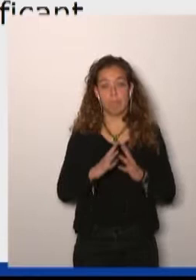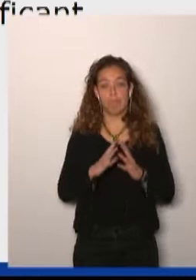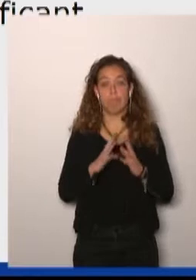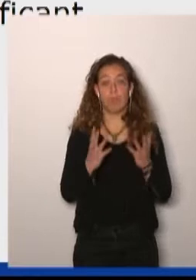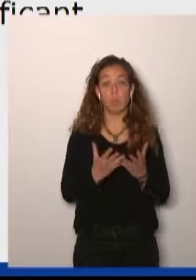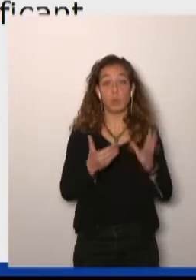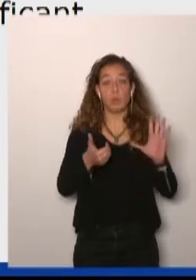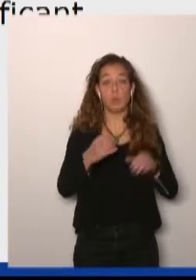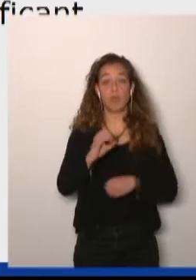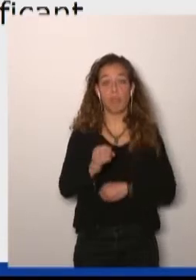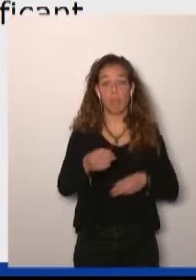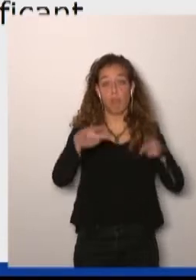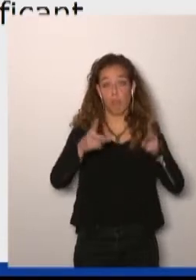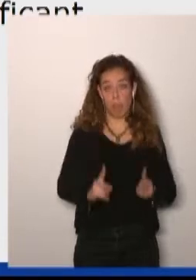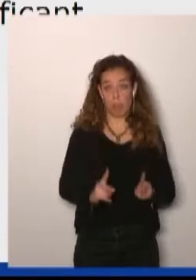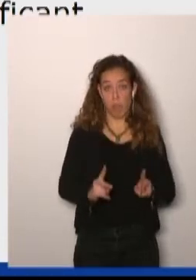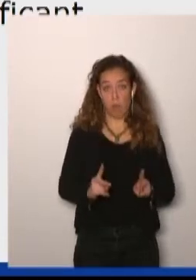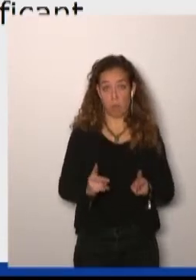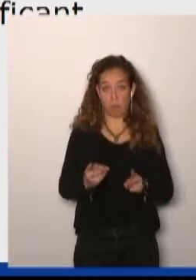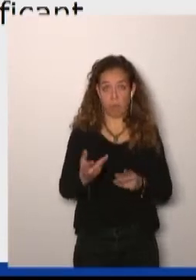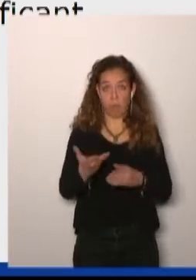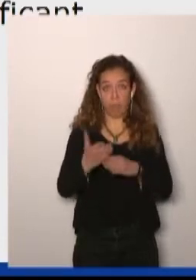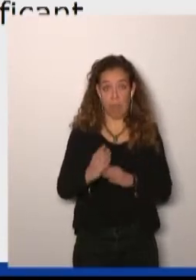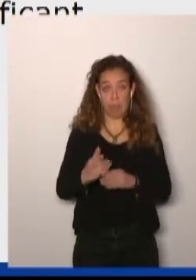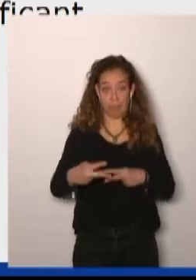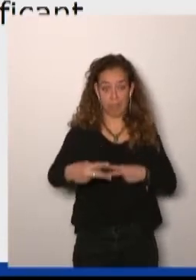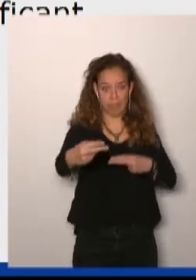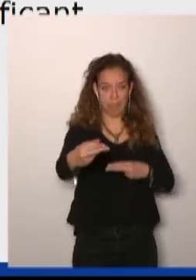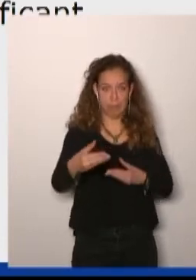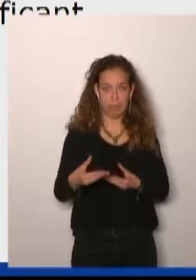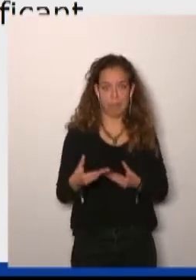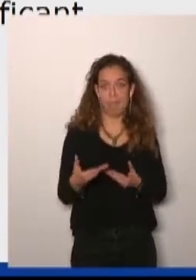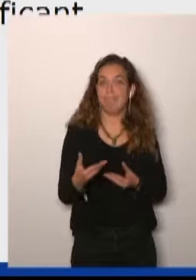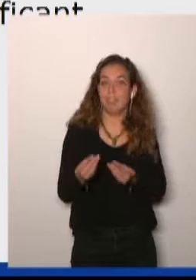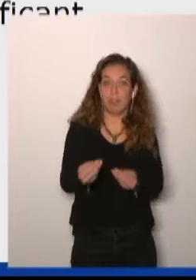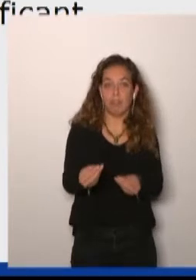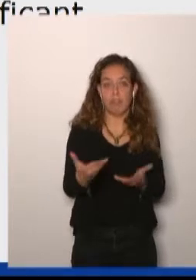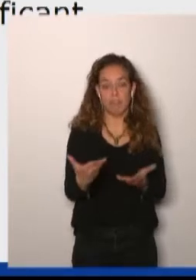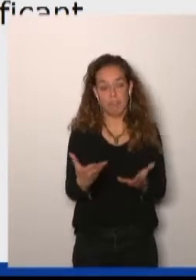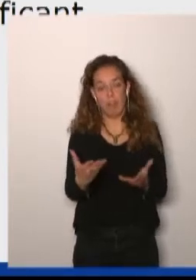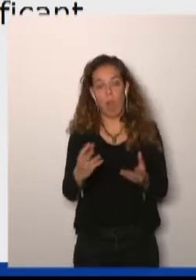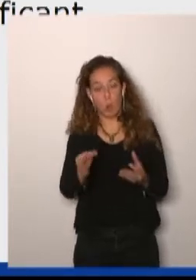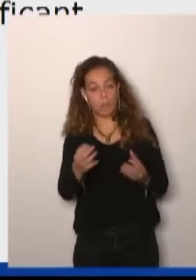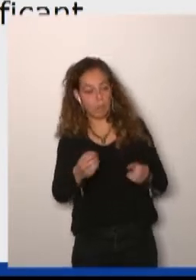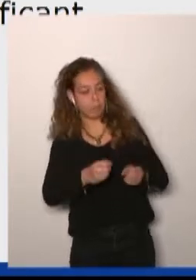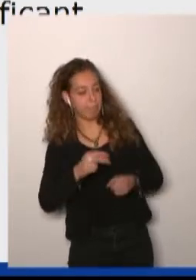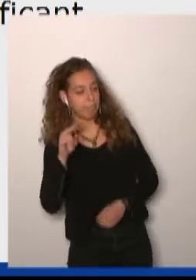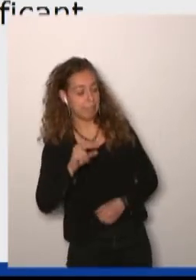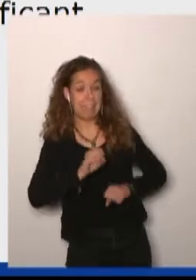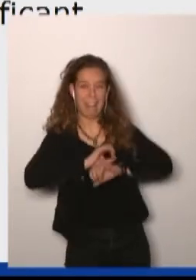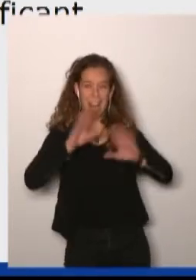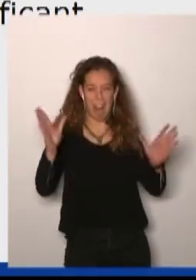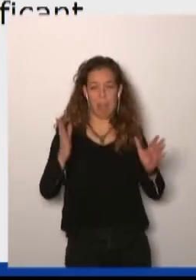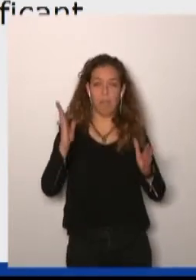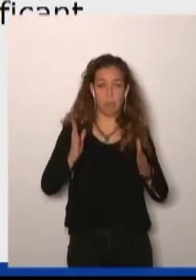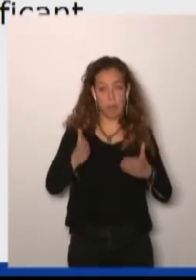time frame, I think this becomes even more clear. So there really is a remaining challenge to be addressed in research and development priorities